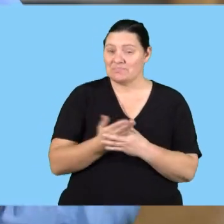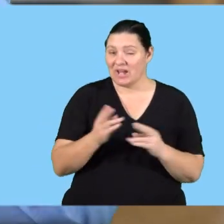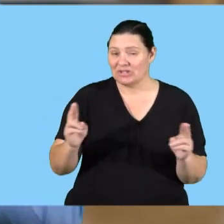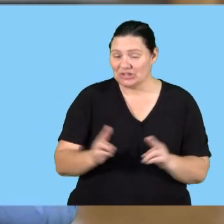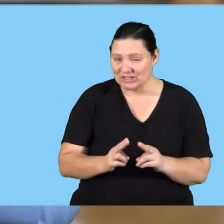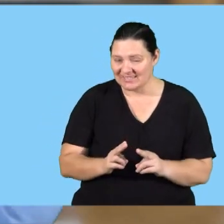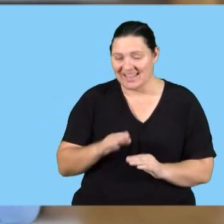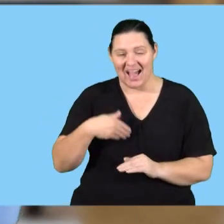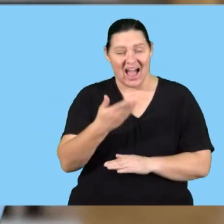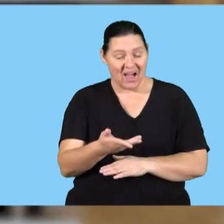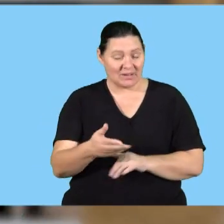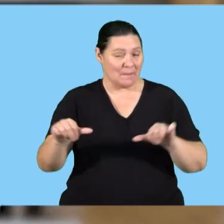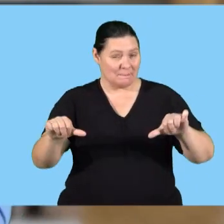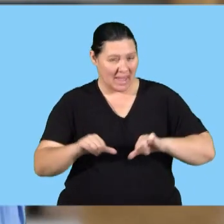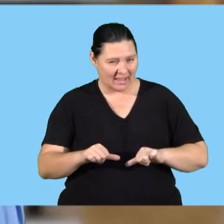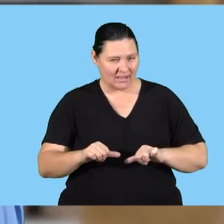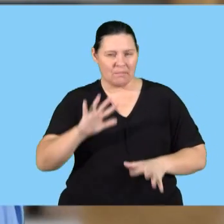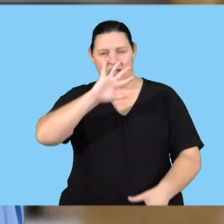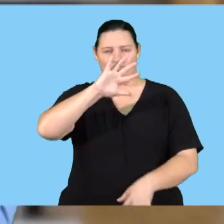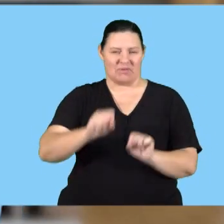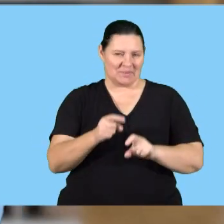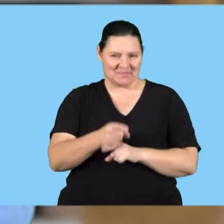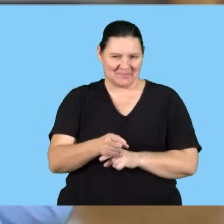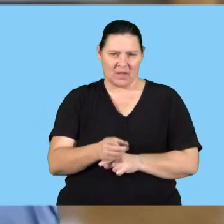Okay, guys, let us quickly take a short break. After the